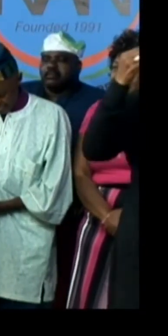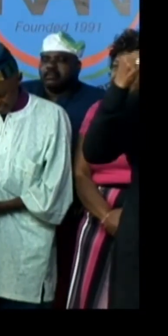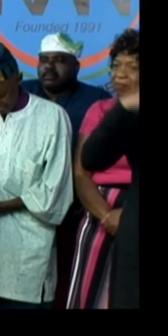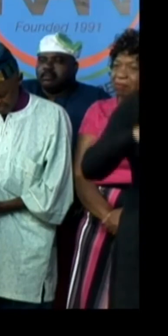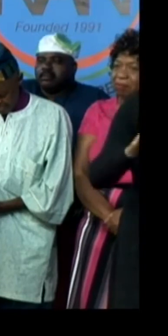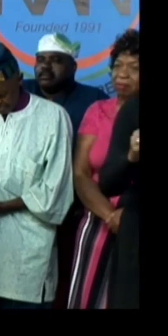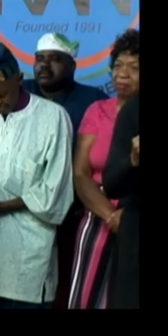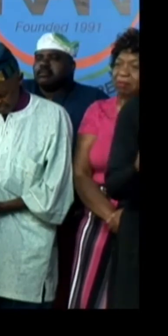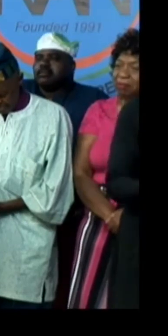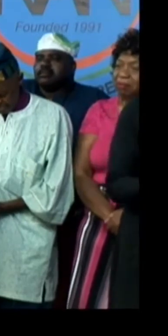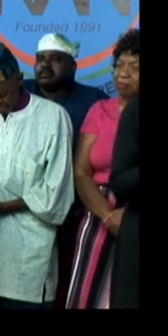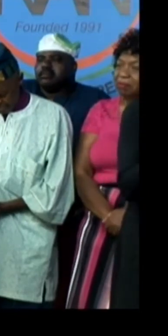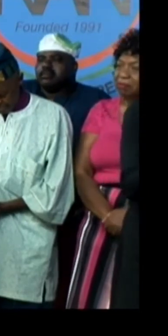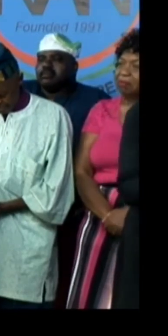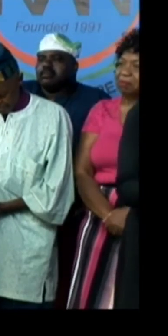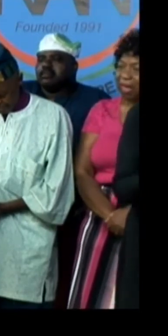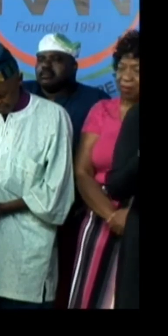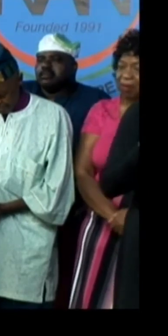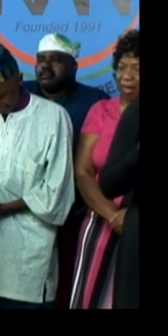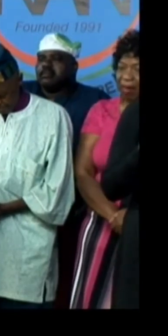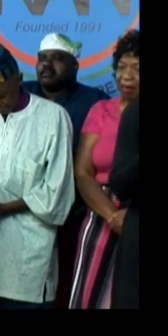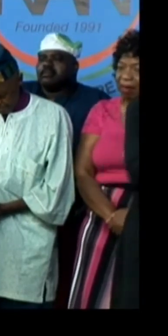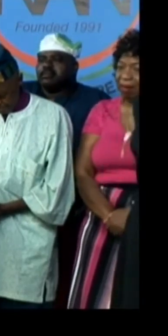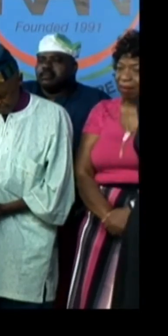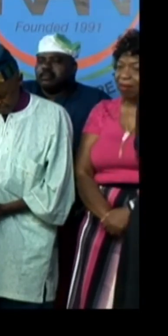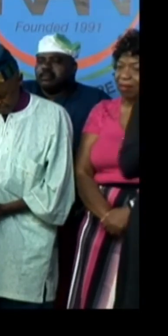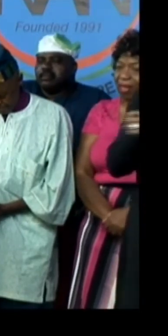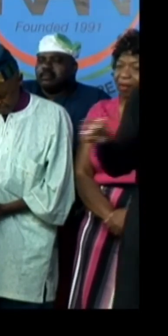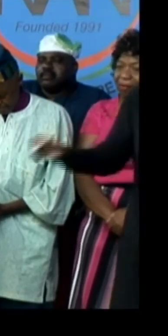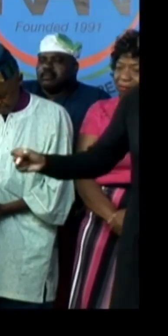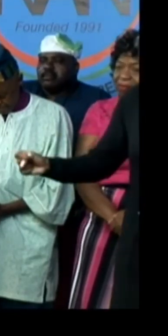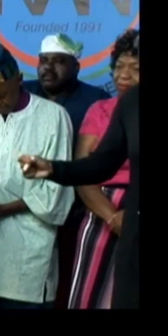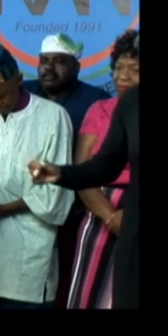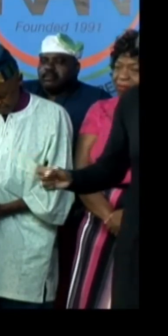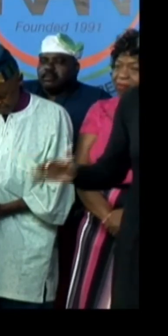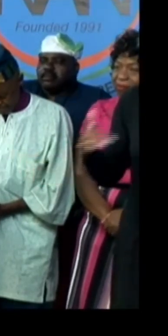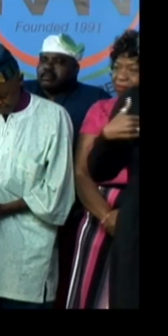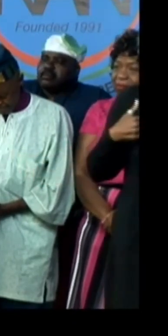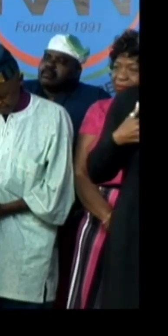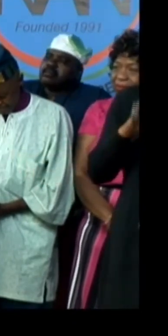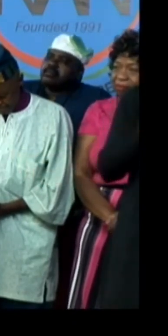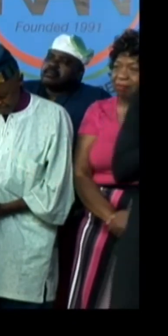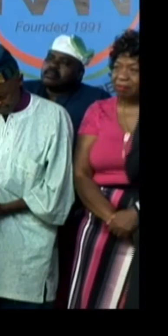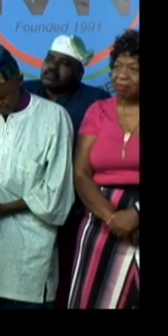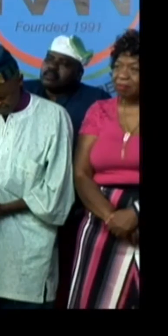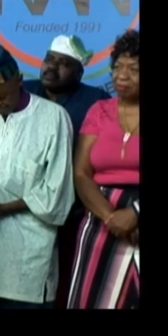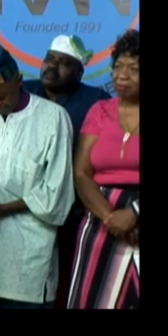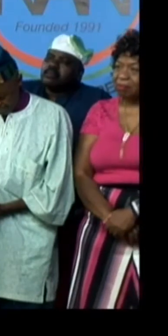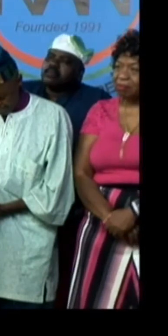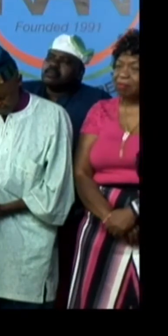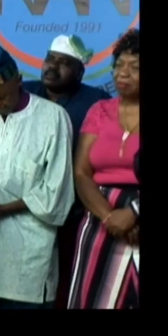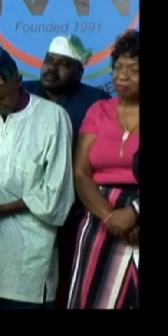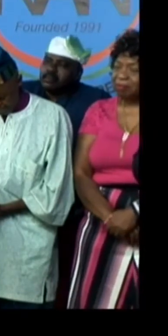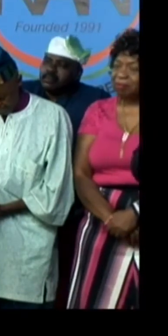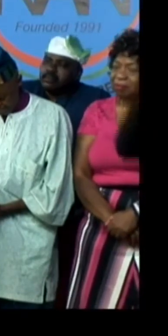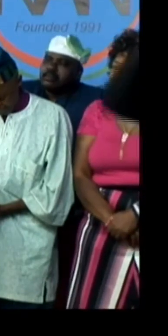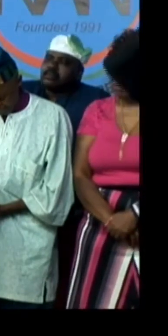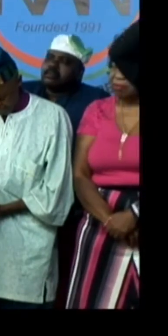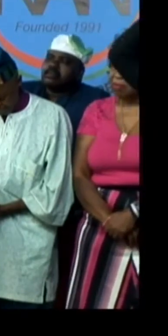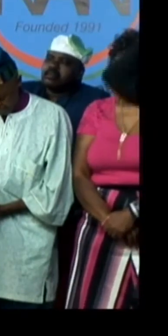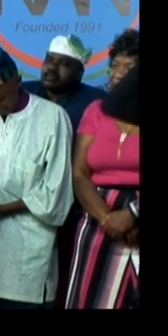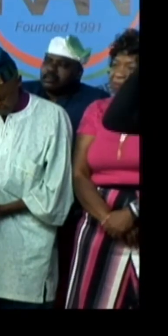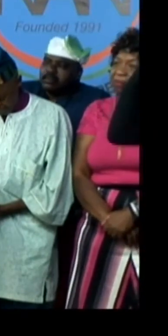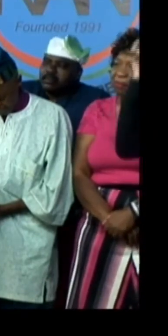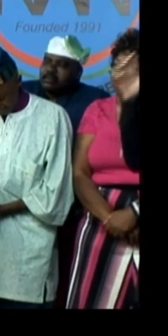has the power in a lion's den with a Daniel. He has the power on a Calvary with a Jesus. The